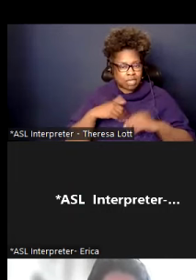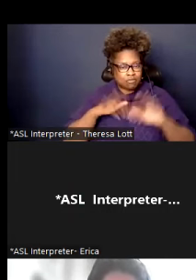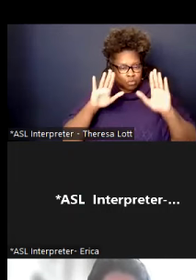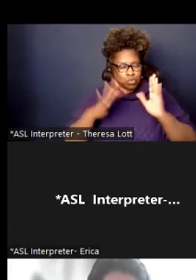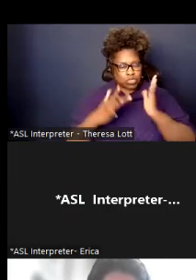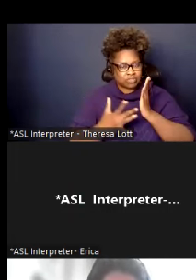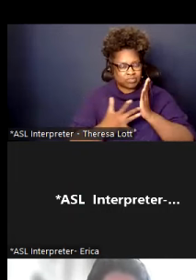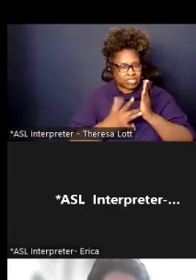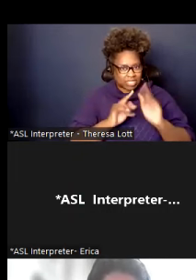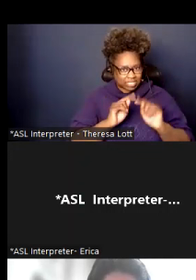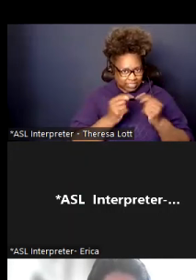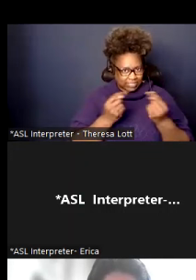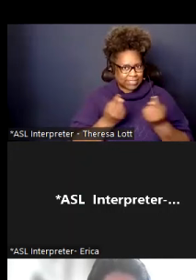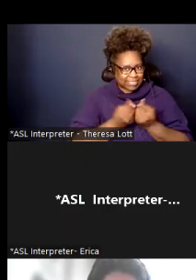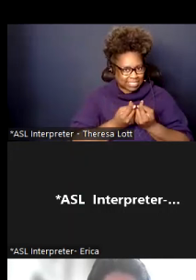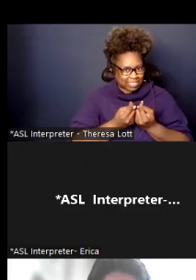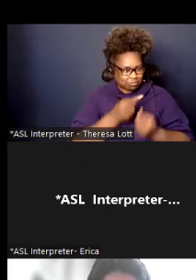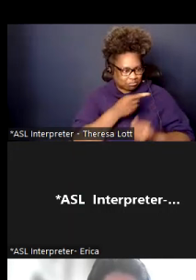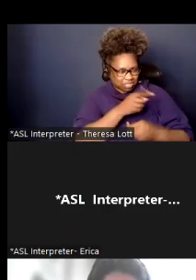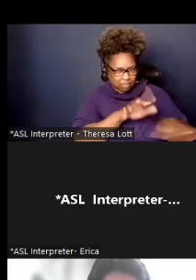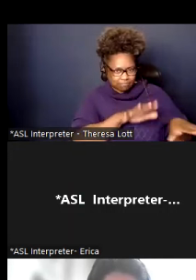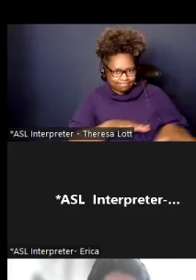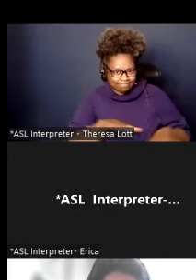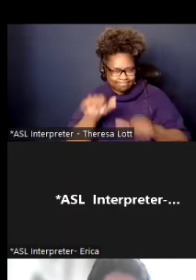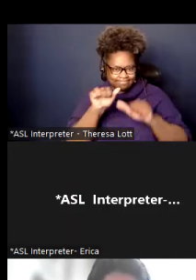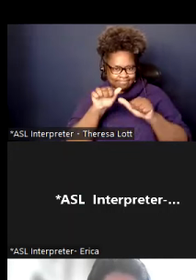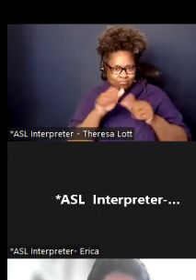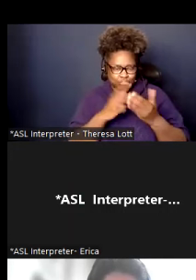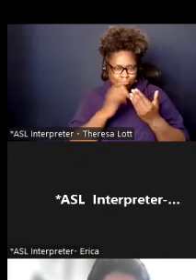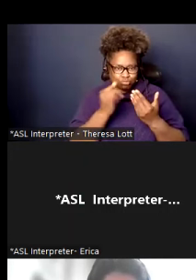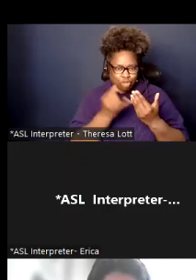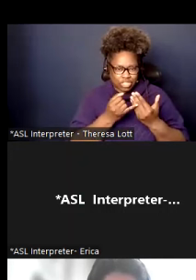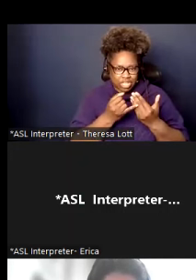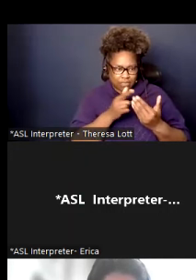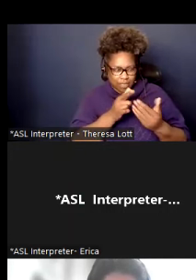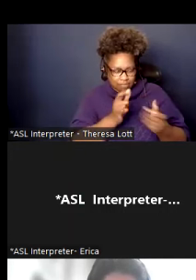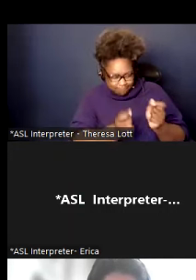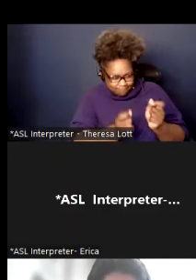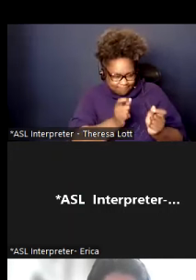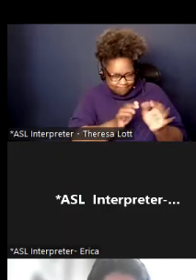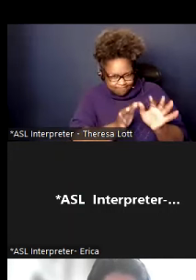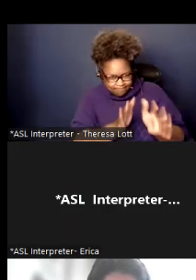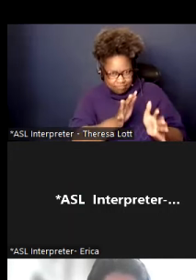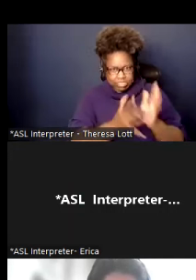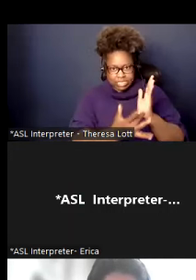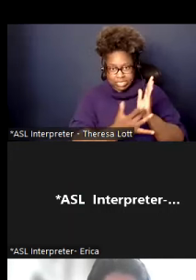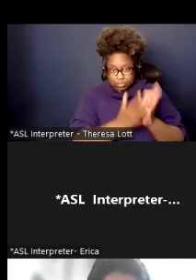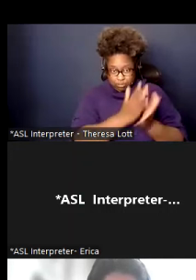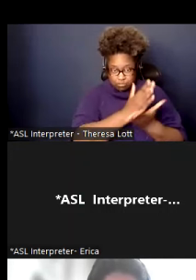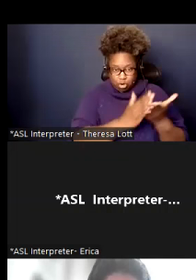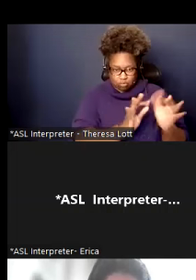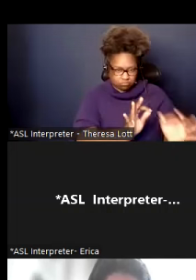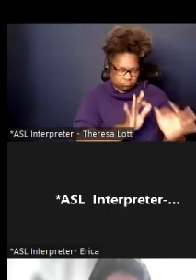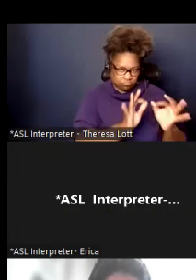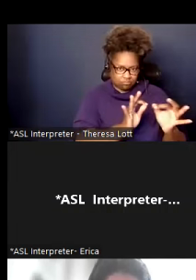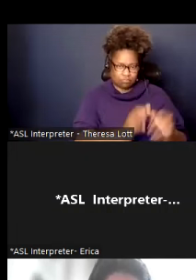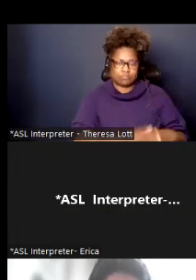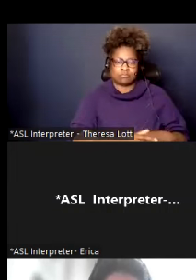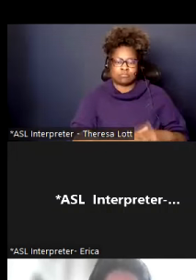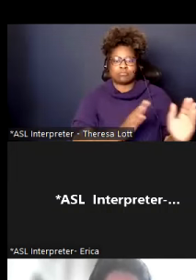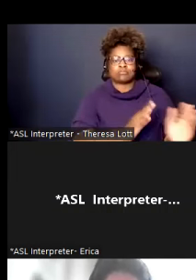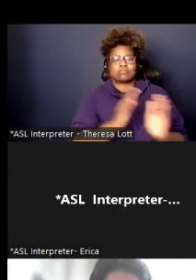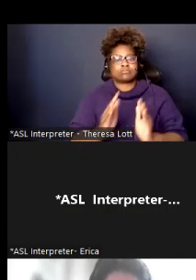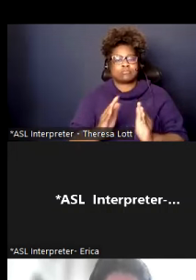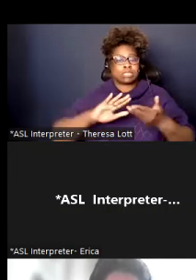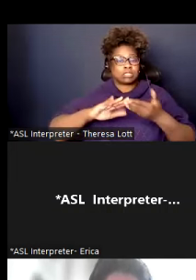team driving the project, working on the technical aspects. Your municipal representatives